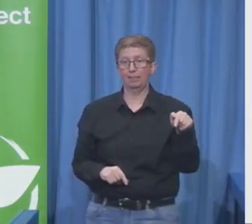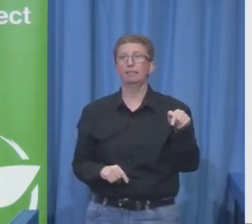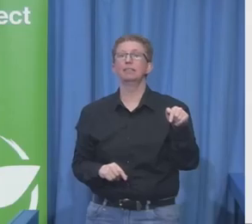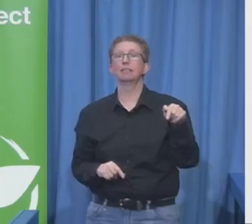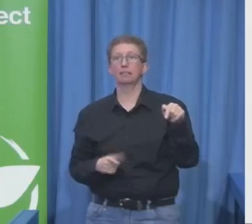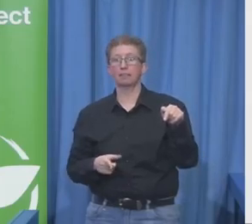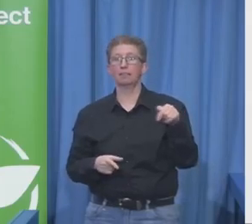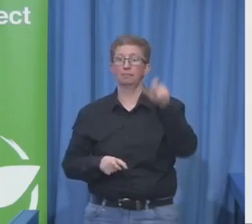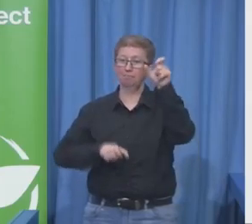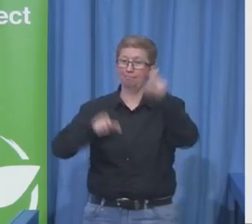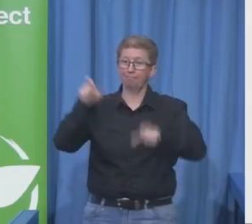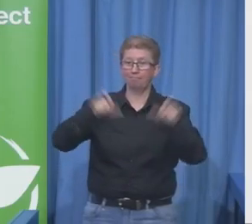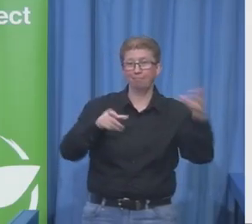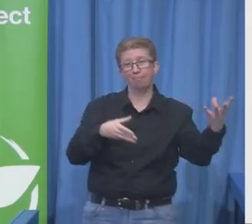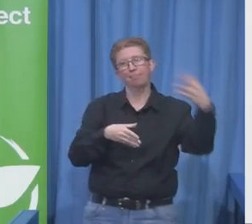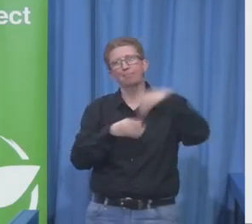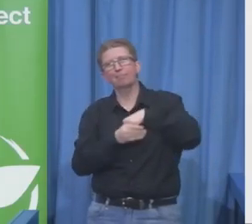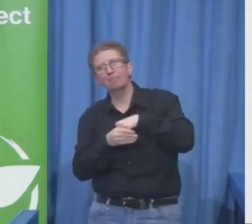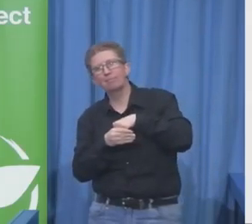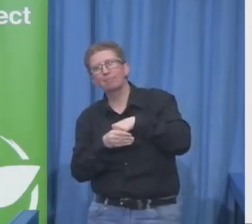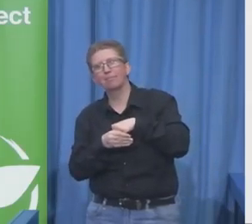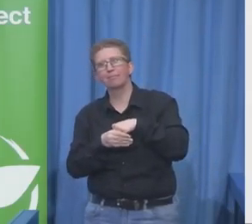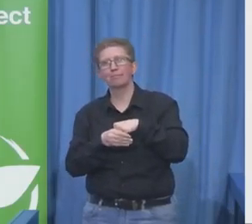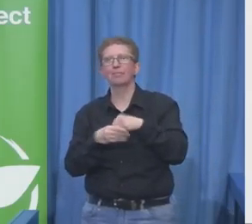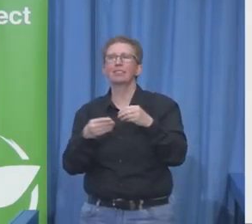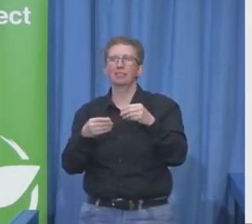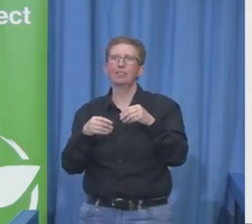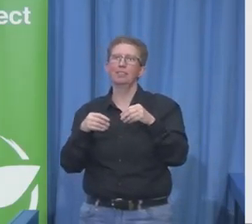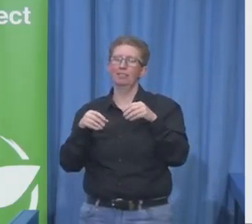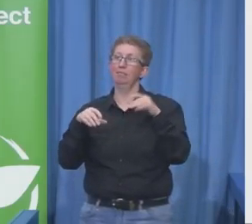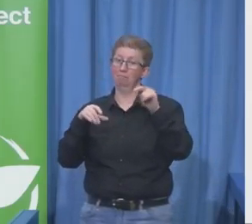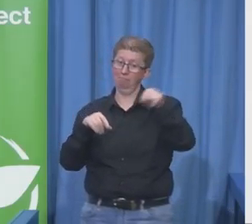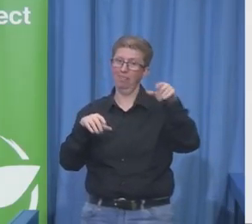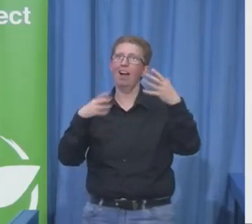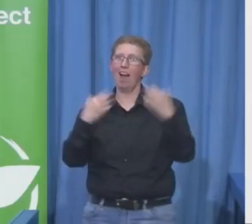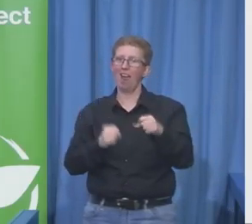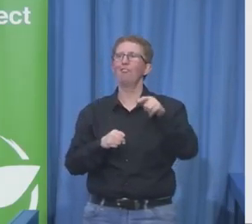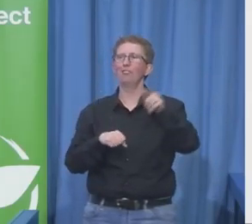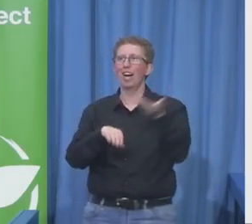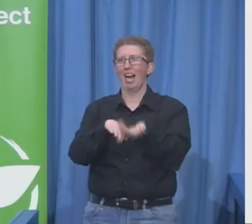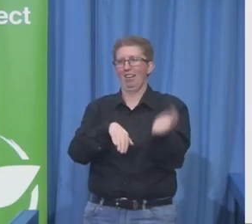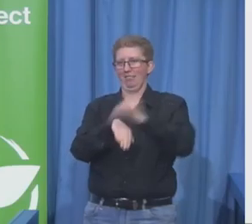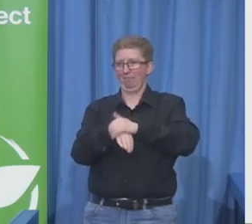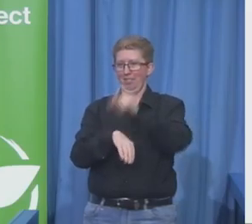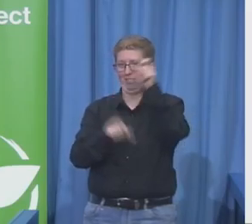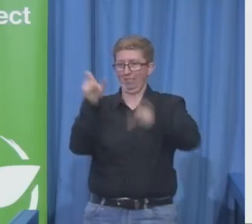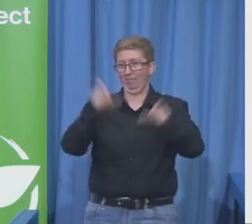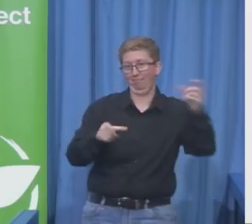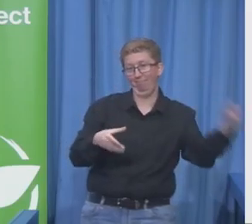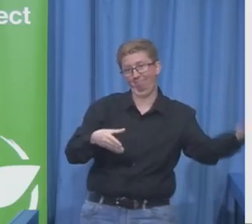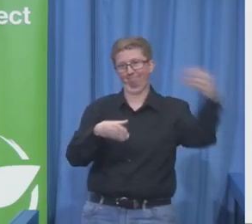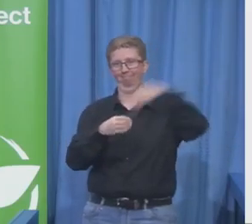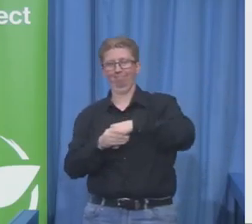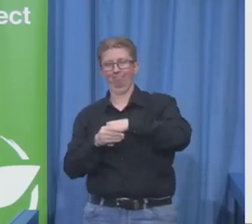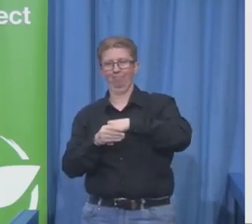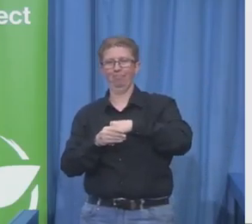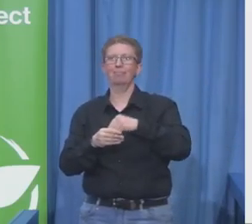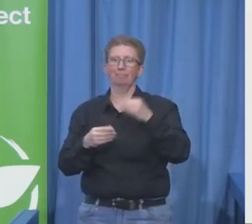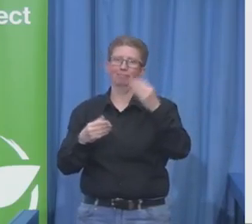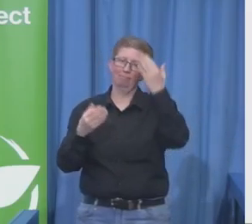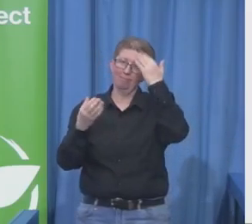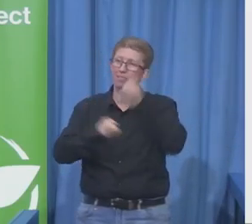kind of experience with disabilities, and that's a start. So, because without that, without that